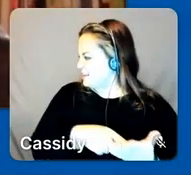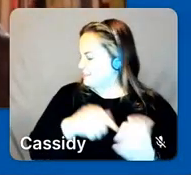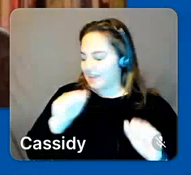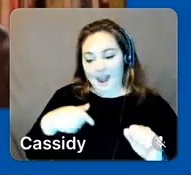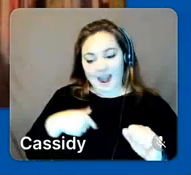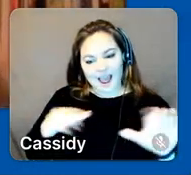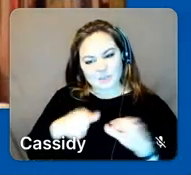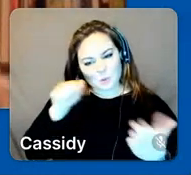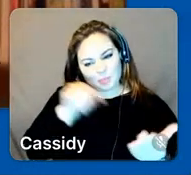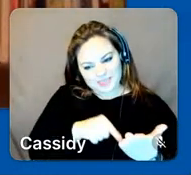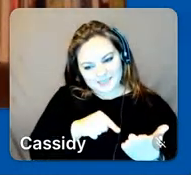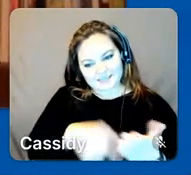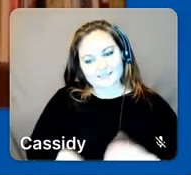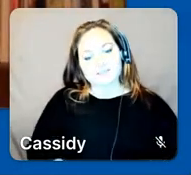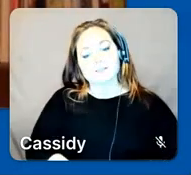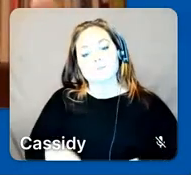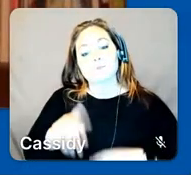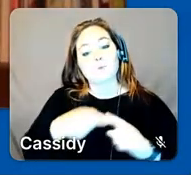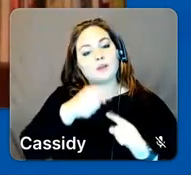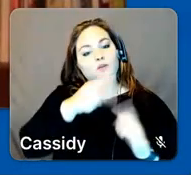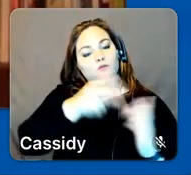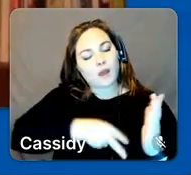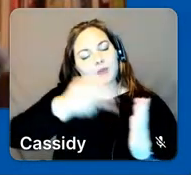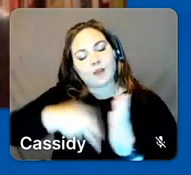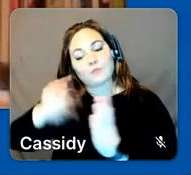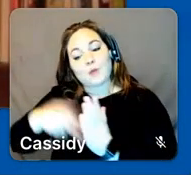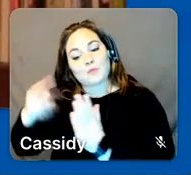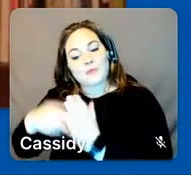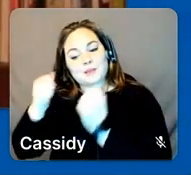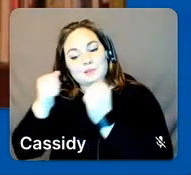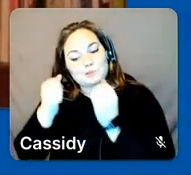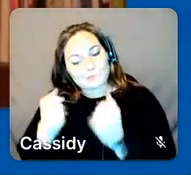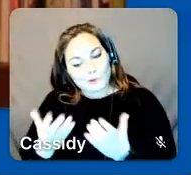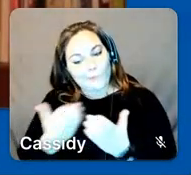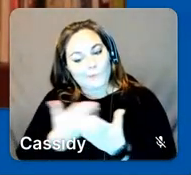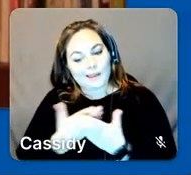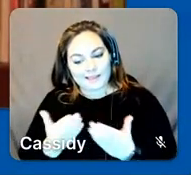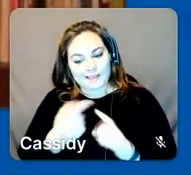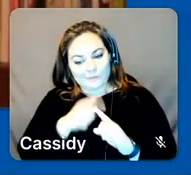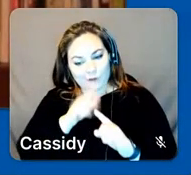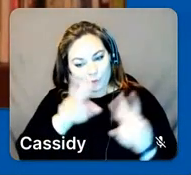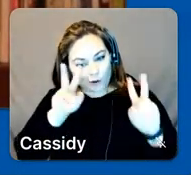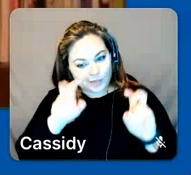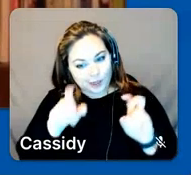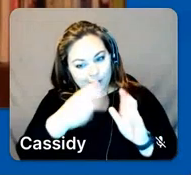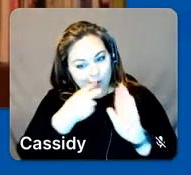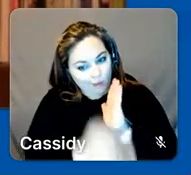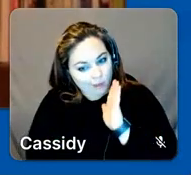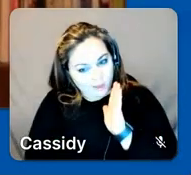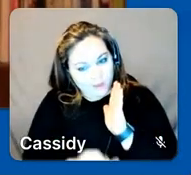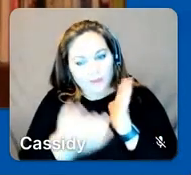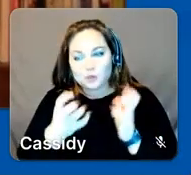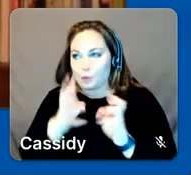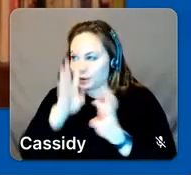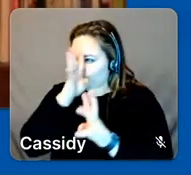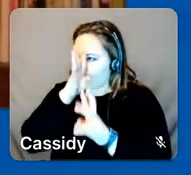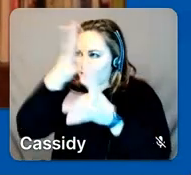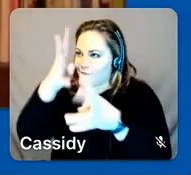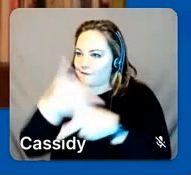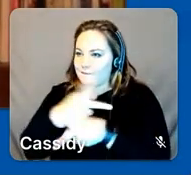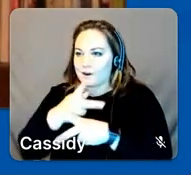so once you've read so much of the kind of stuff that you love, you naturally want to innovate. You want to find some new way to tell that